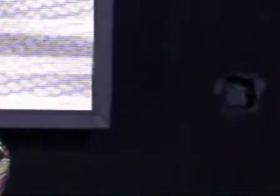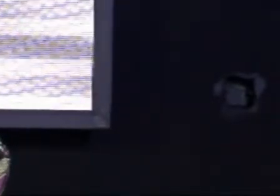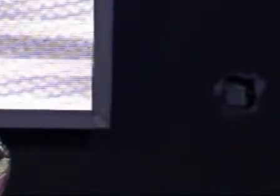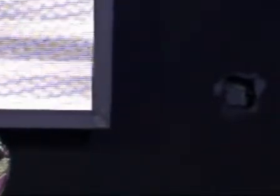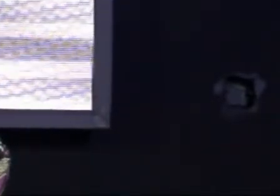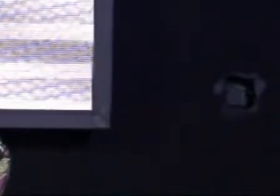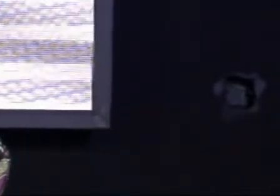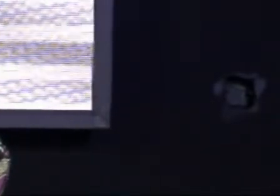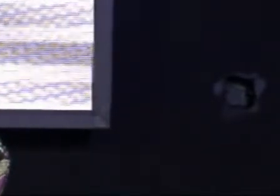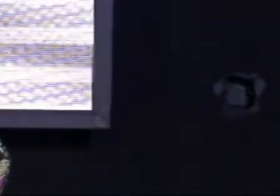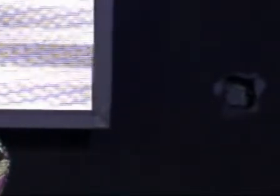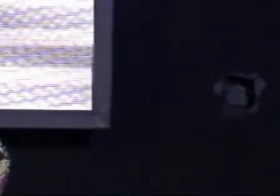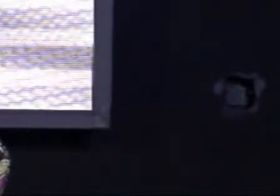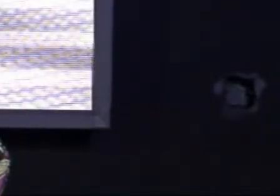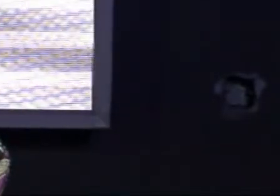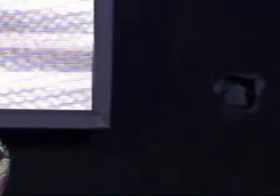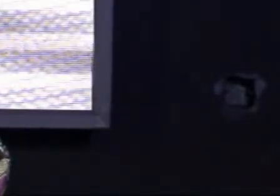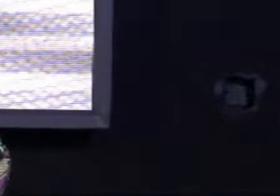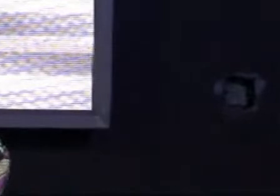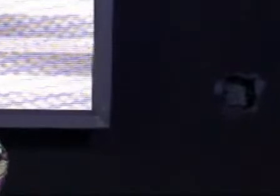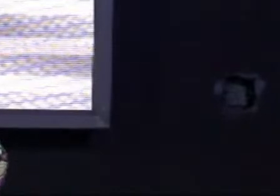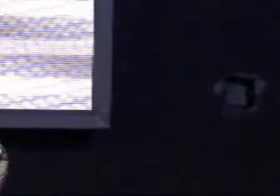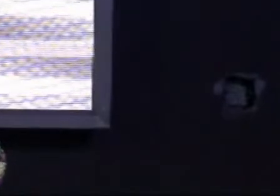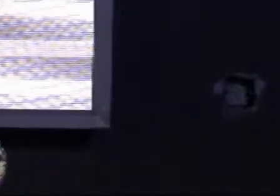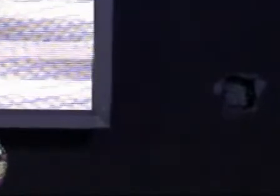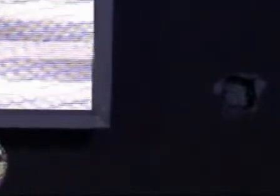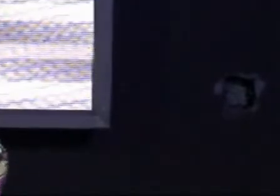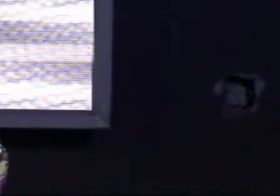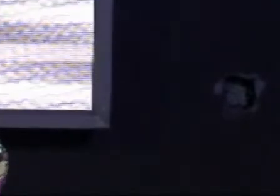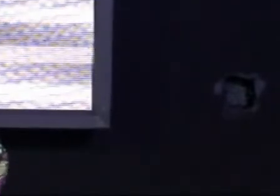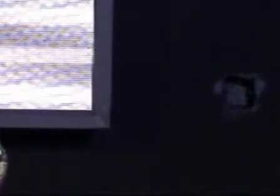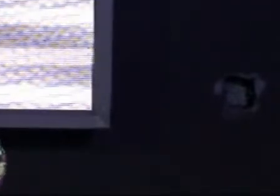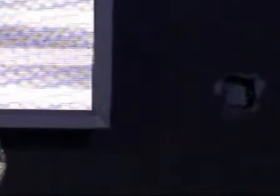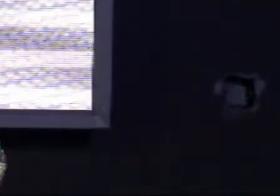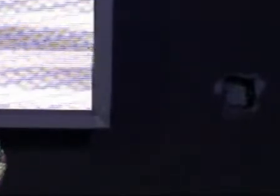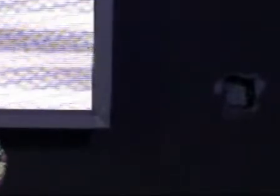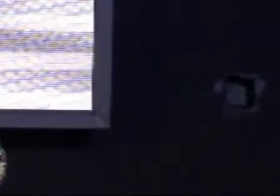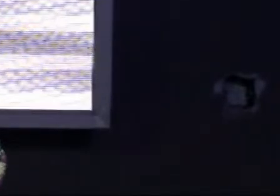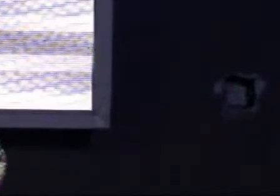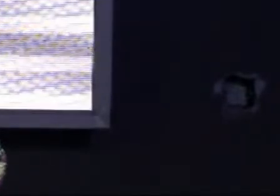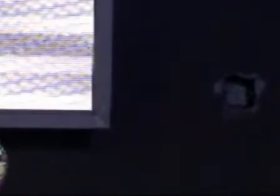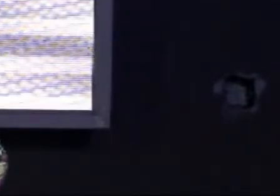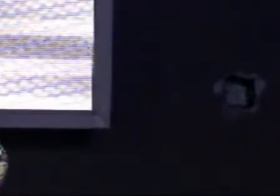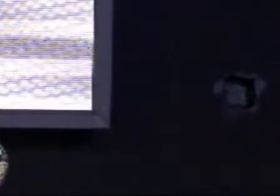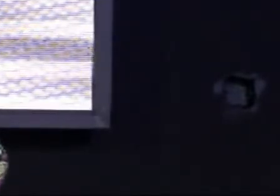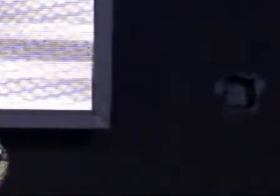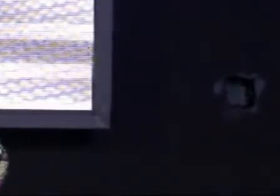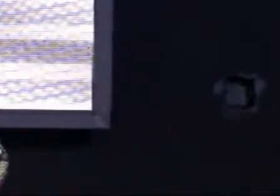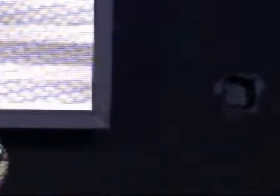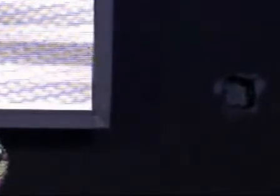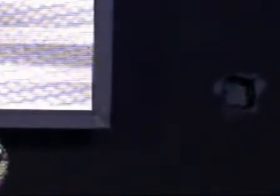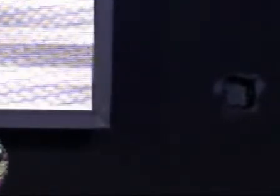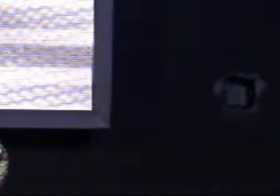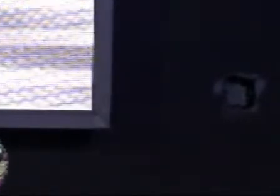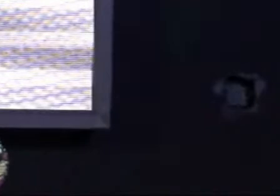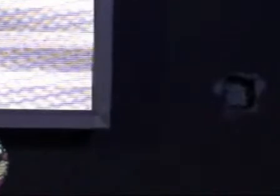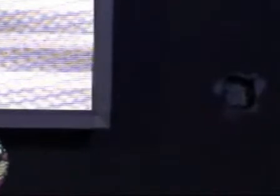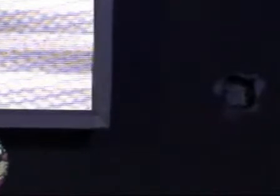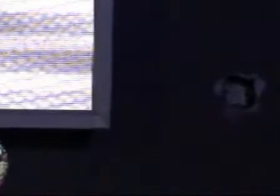from KNUSC 23 years ago. I don't want my lecturers to hear this, but I hated